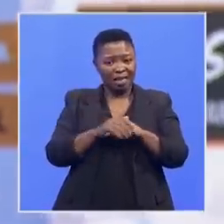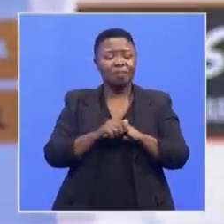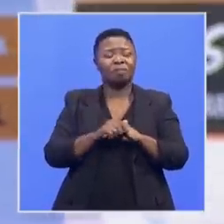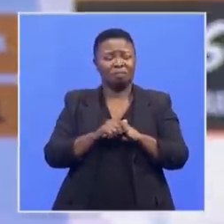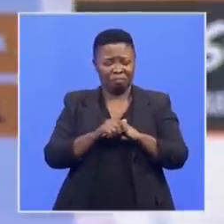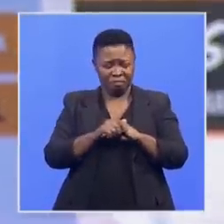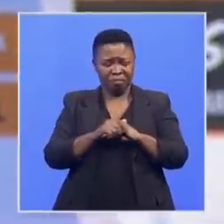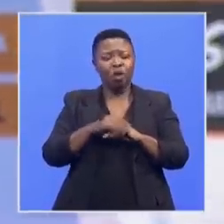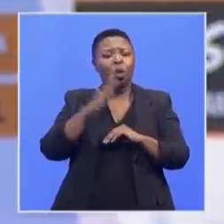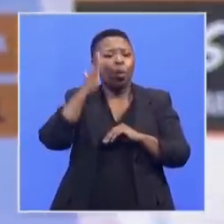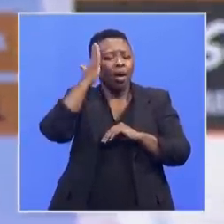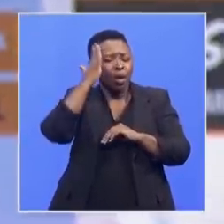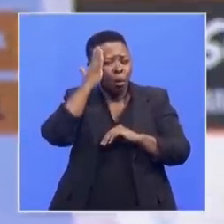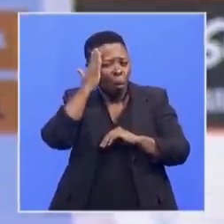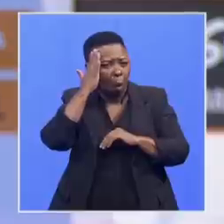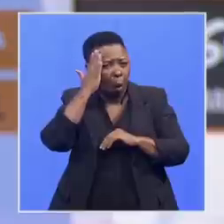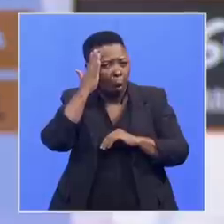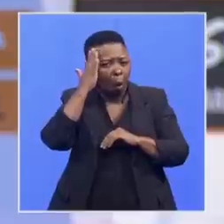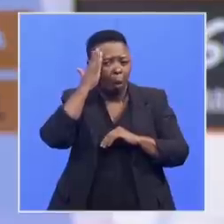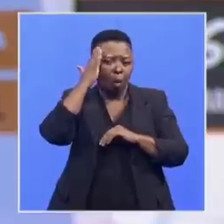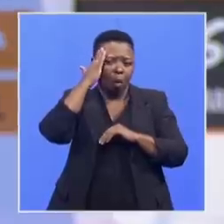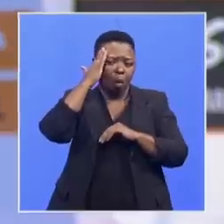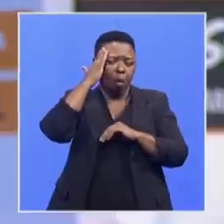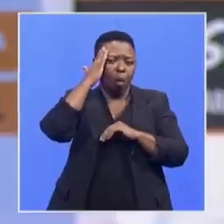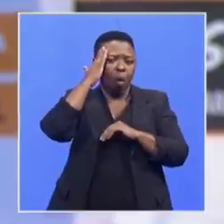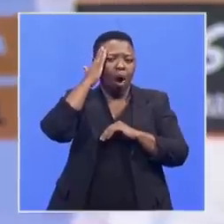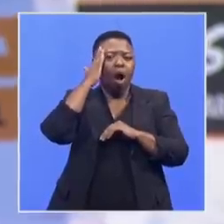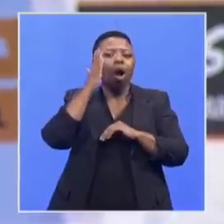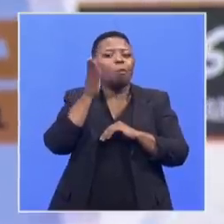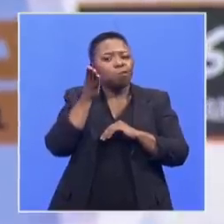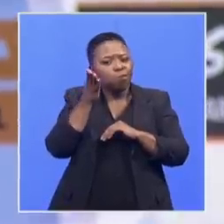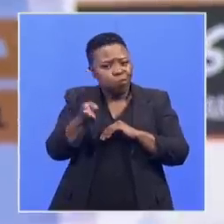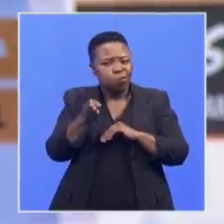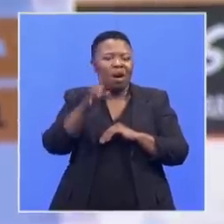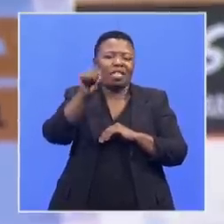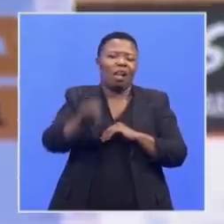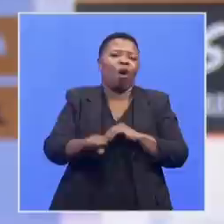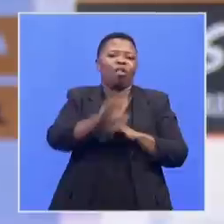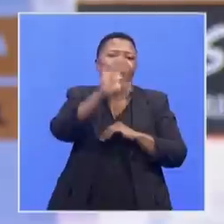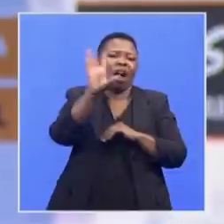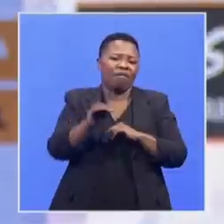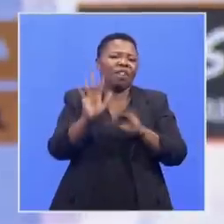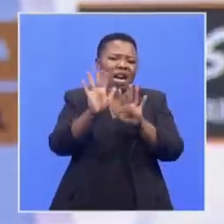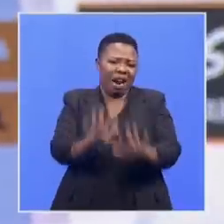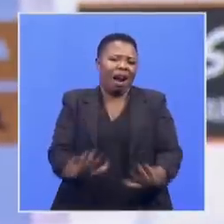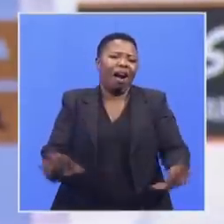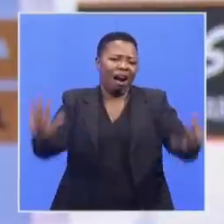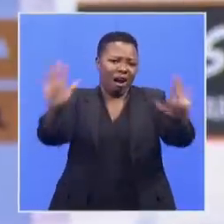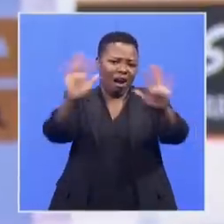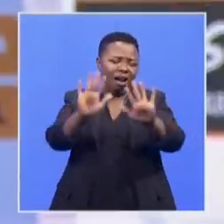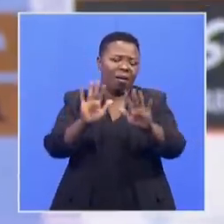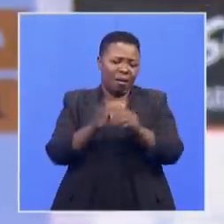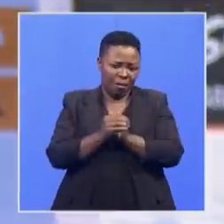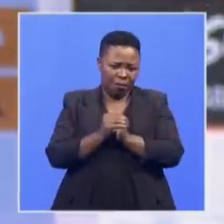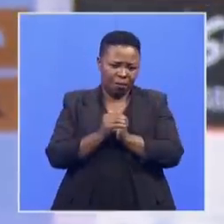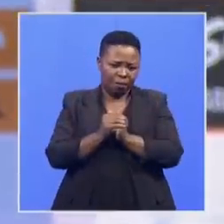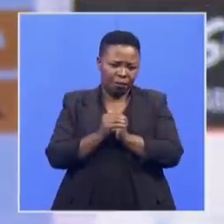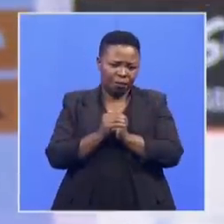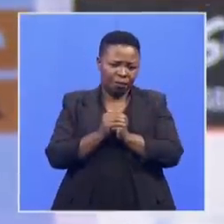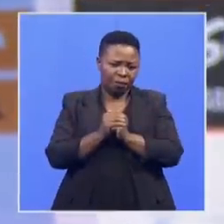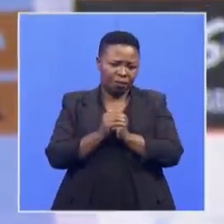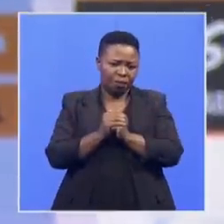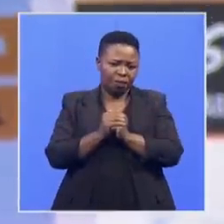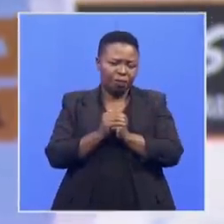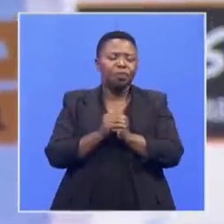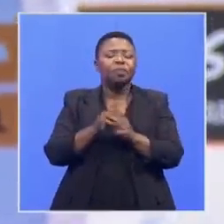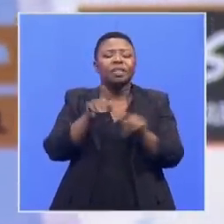a teng mo gare ga setšhaba. And ke mathata je ka se le utlwile